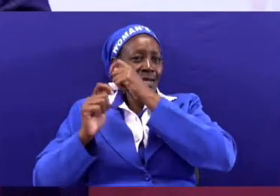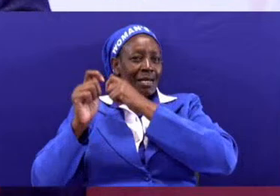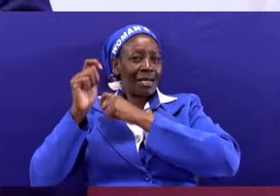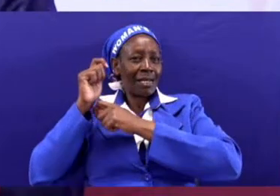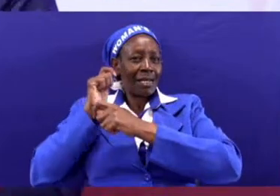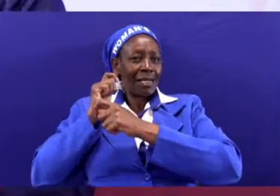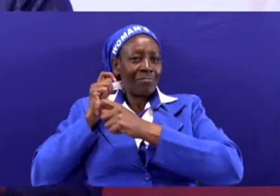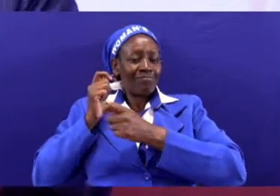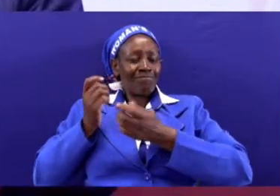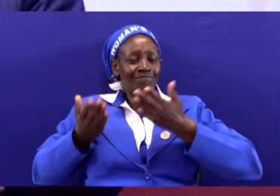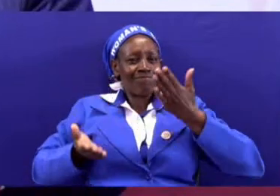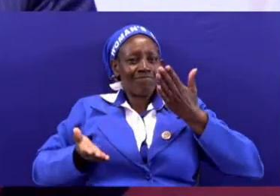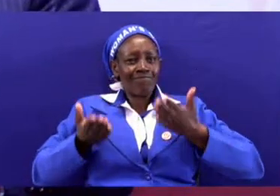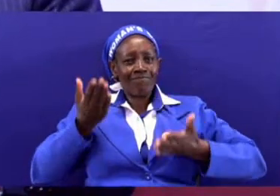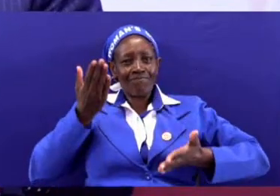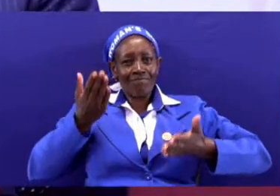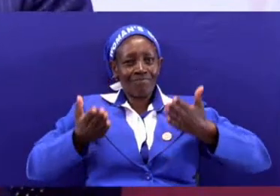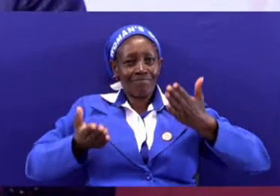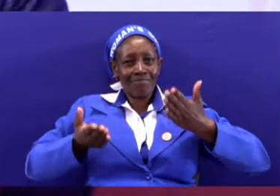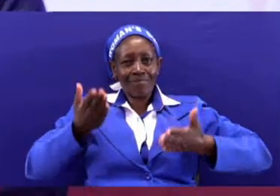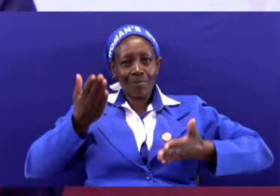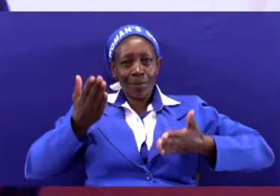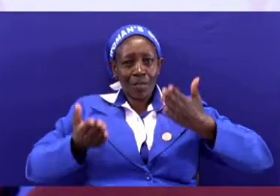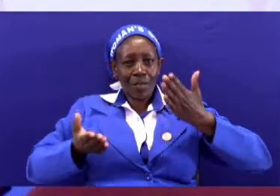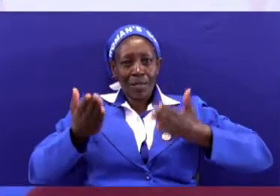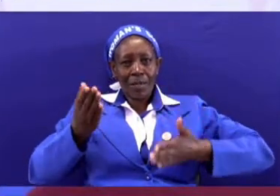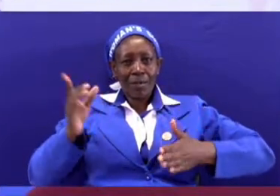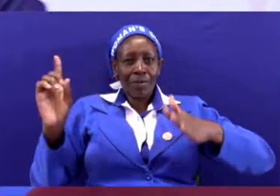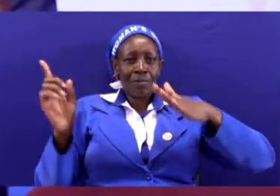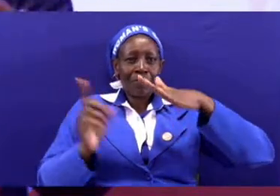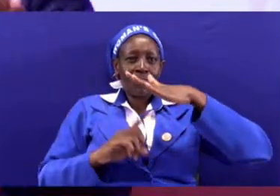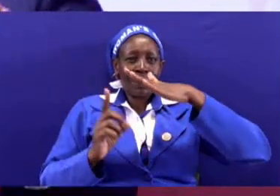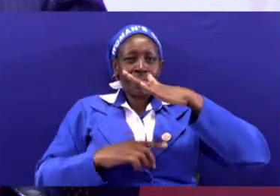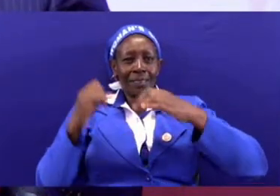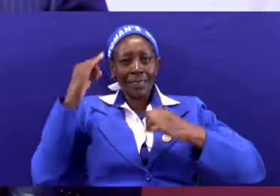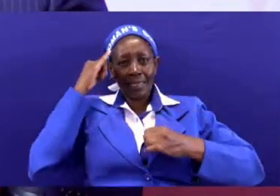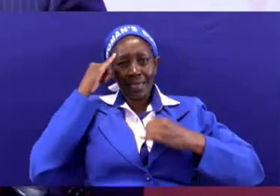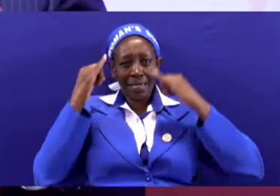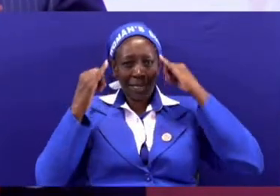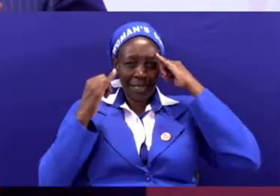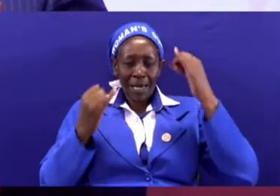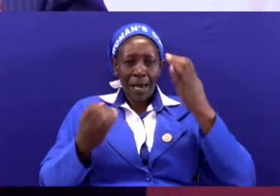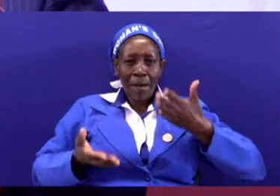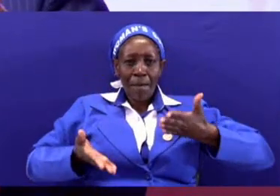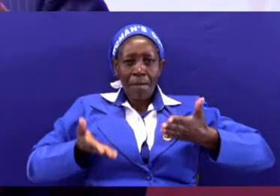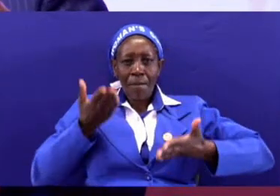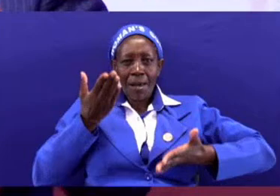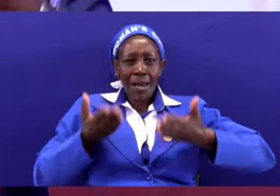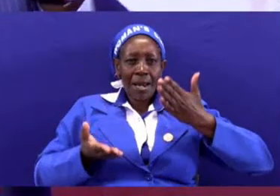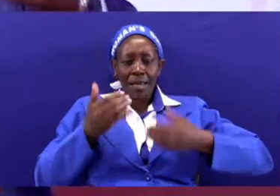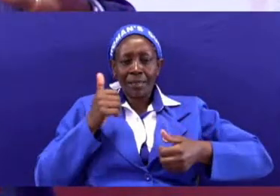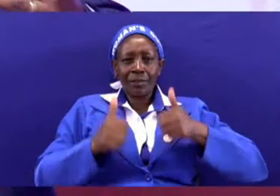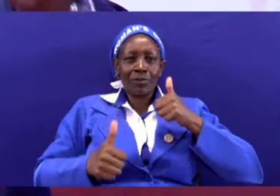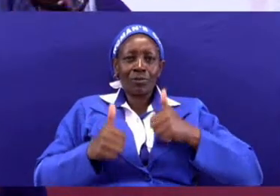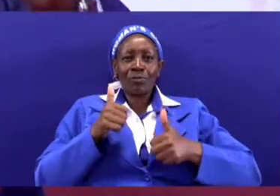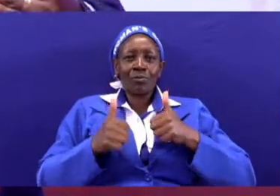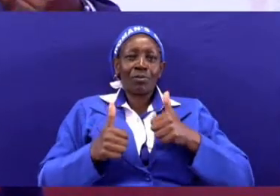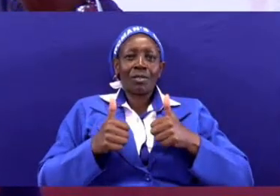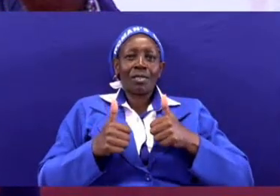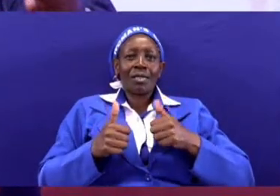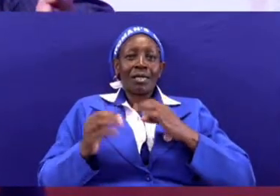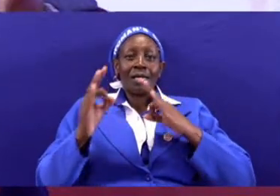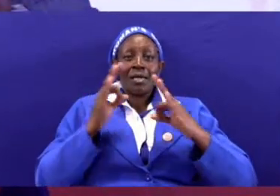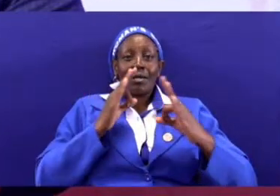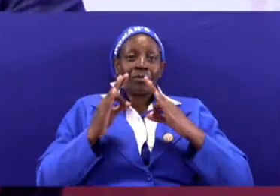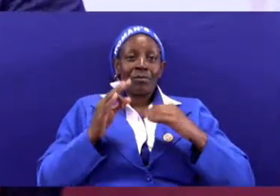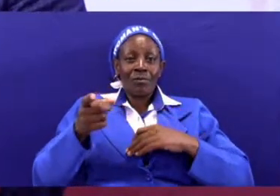ministry innovation, tradition versus ministry innovation. What will be the balance? If we do tradition for tradition's